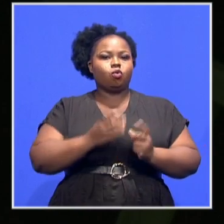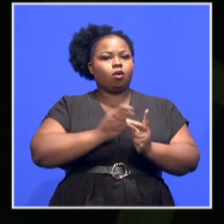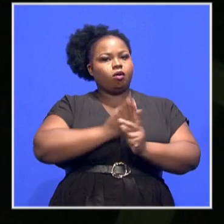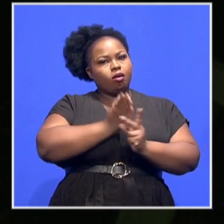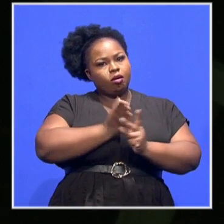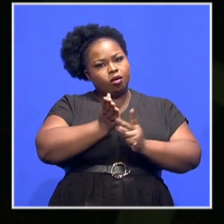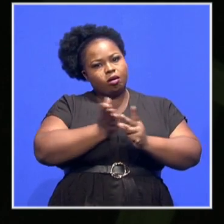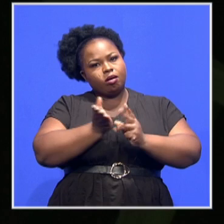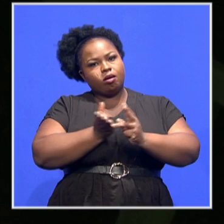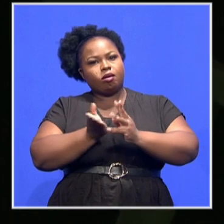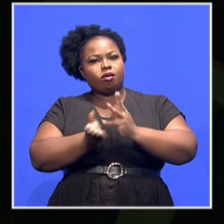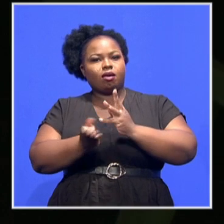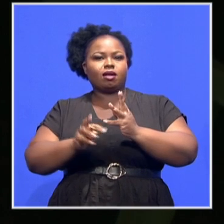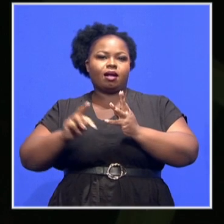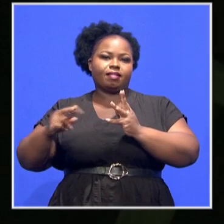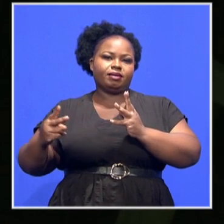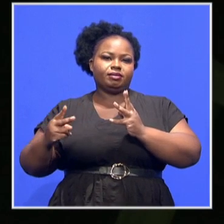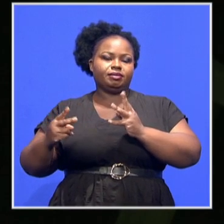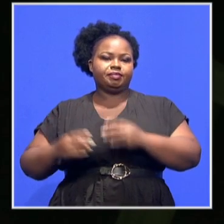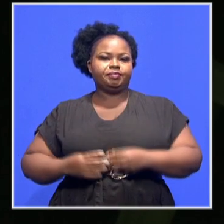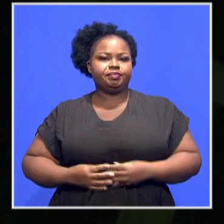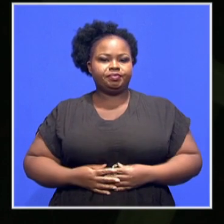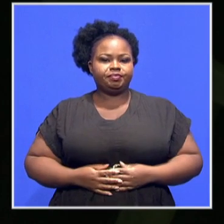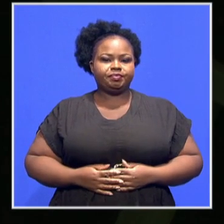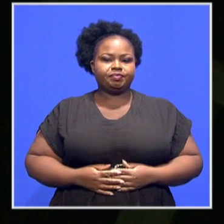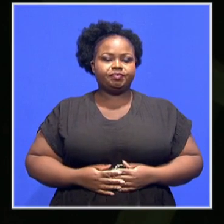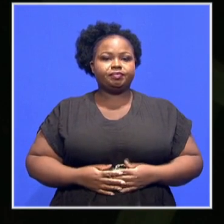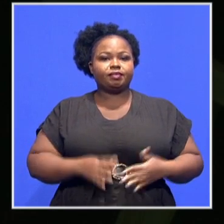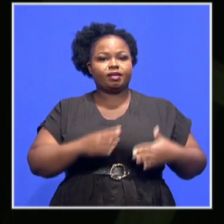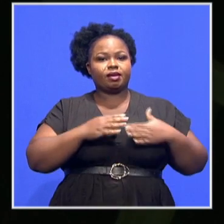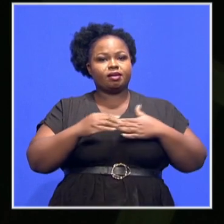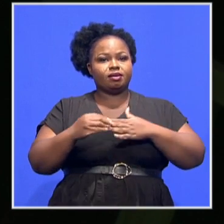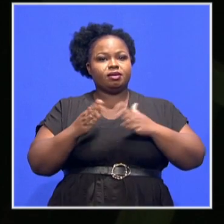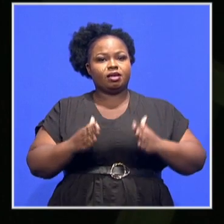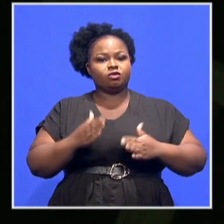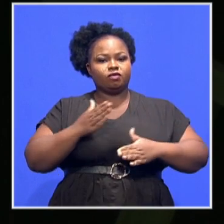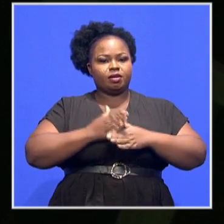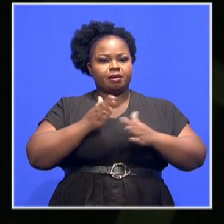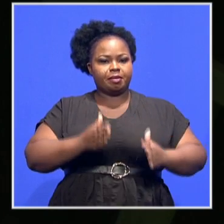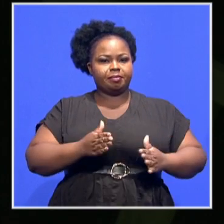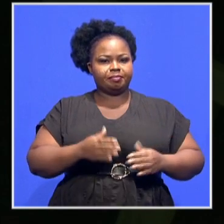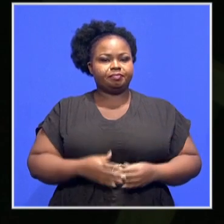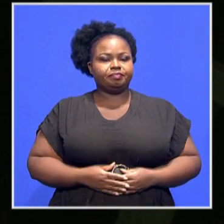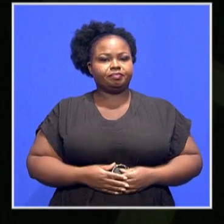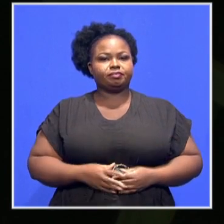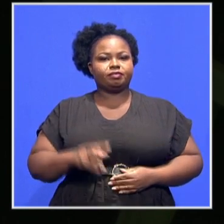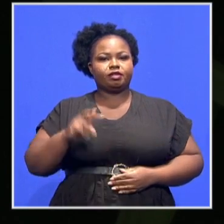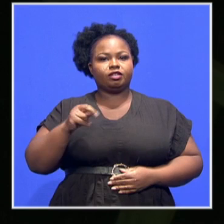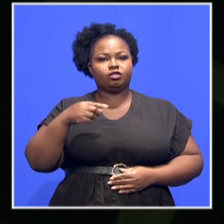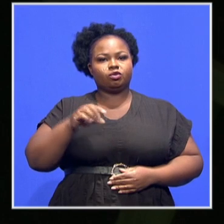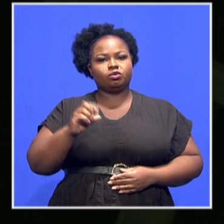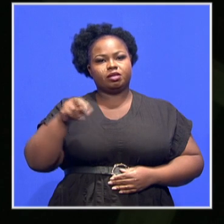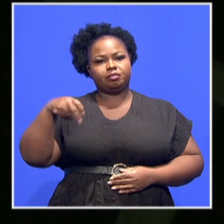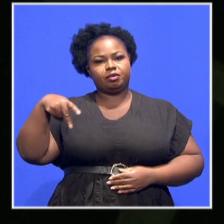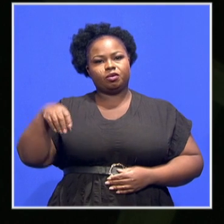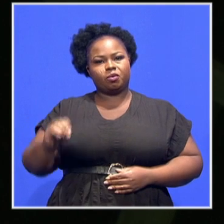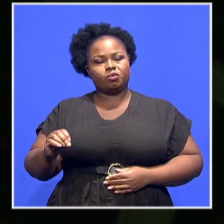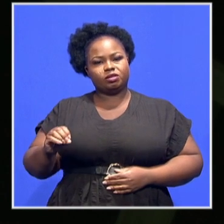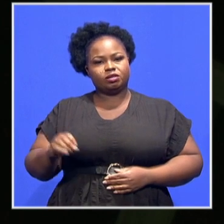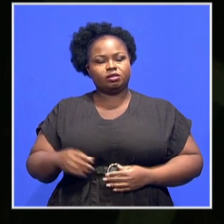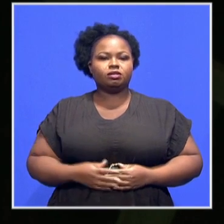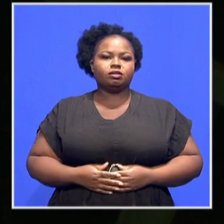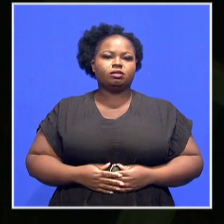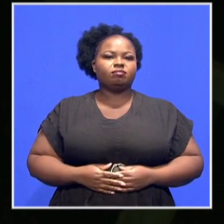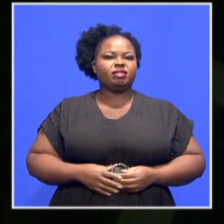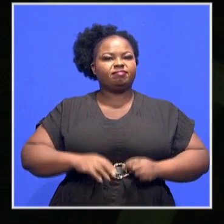related industries, leaders of labor, leaders of civil society, and